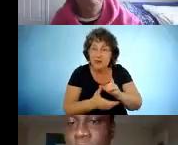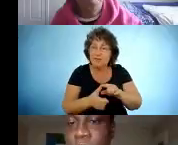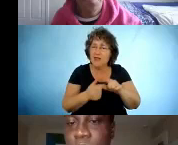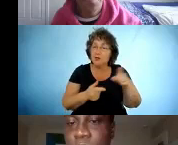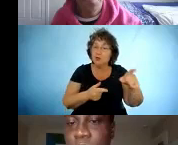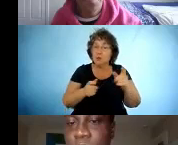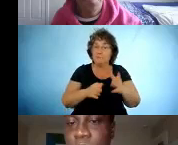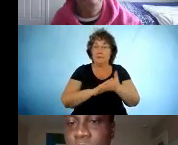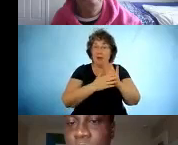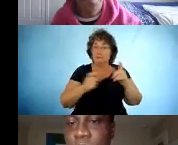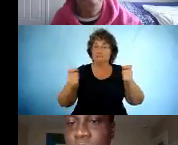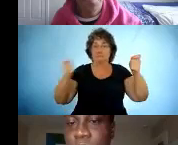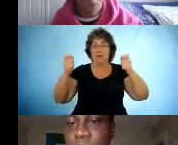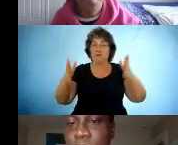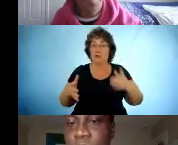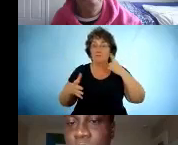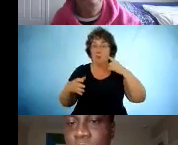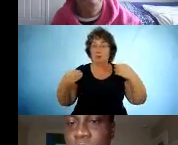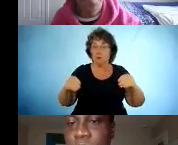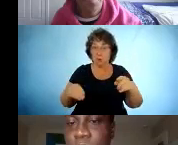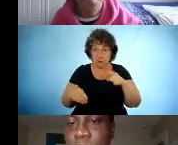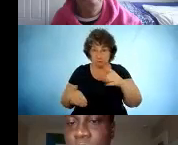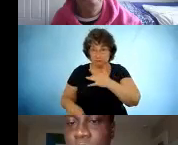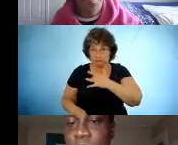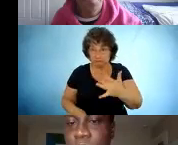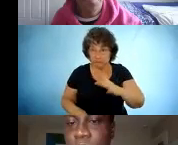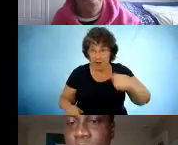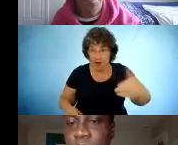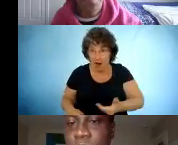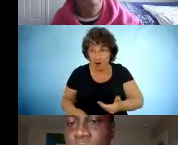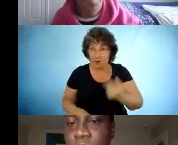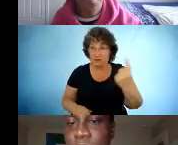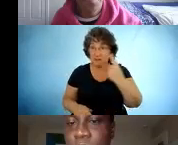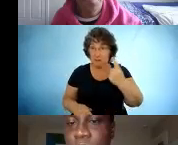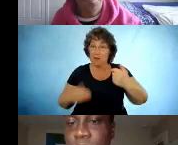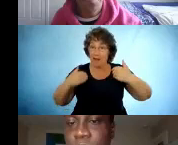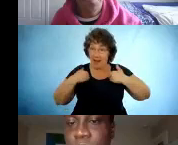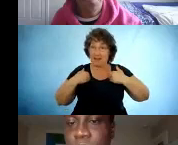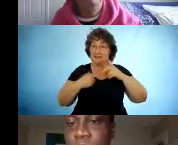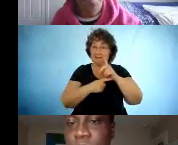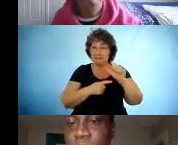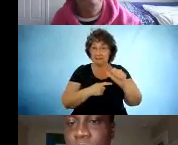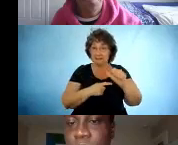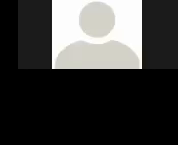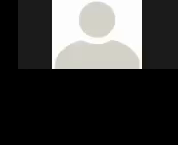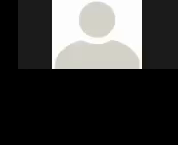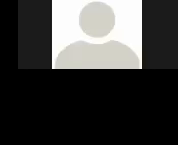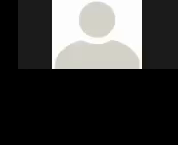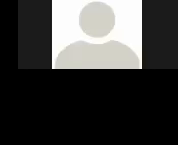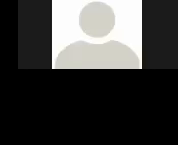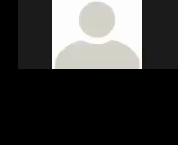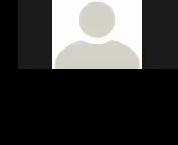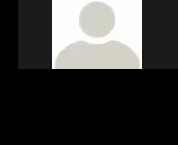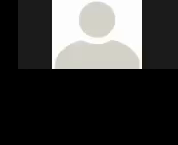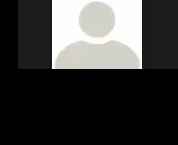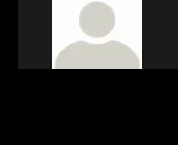never even met somebody with a disability, right? And so inclusion. One pager, as I talked about